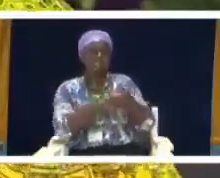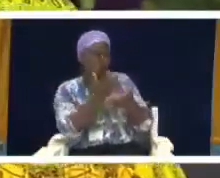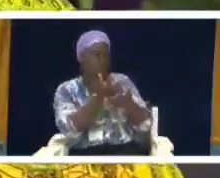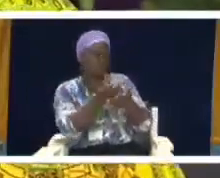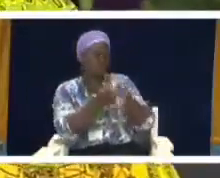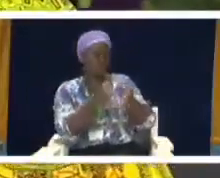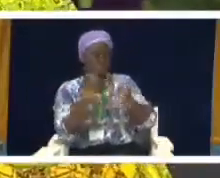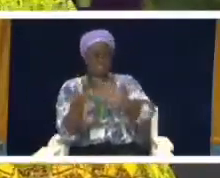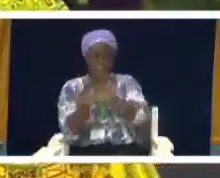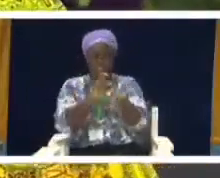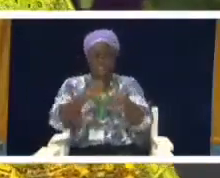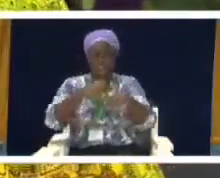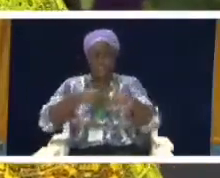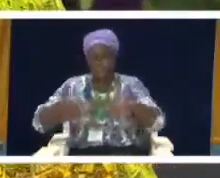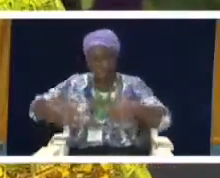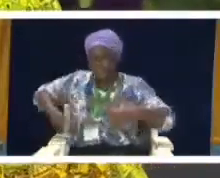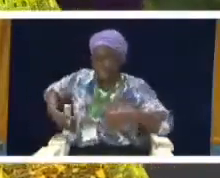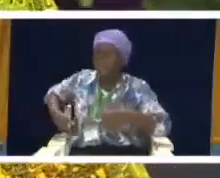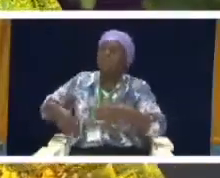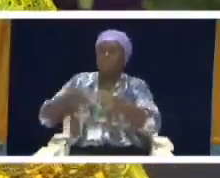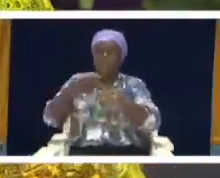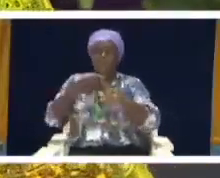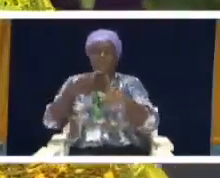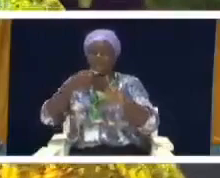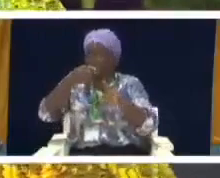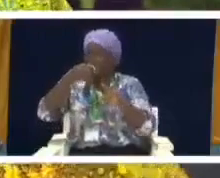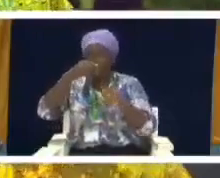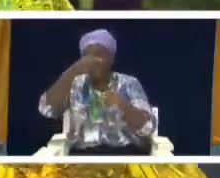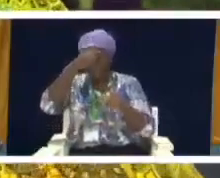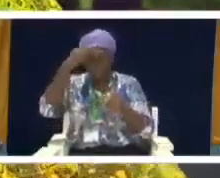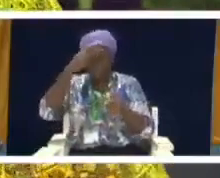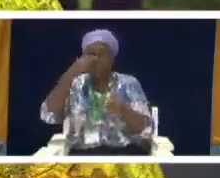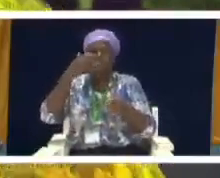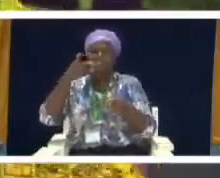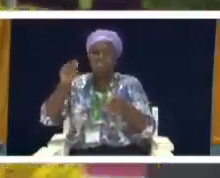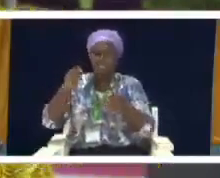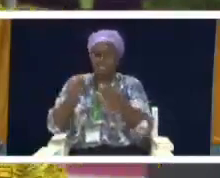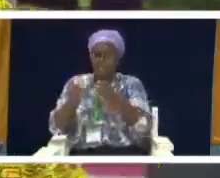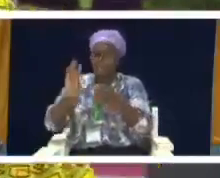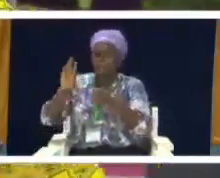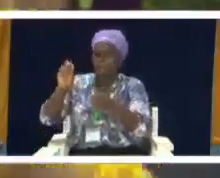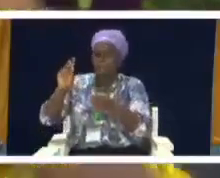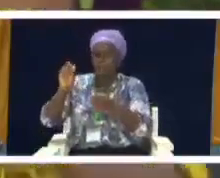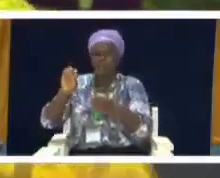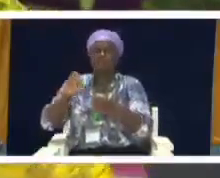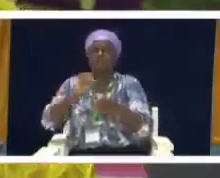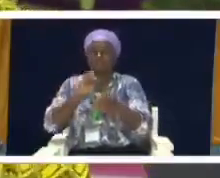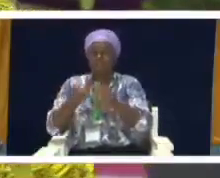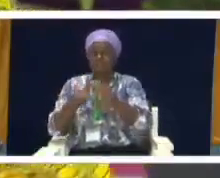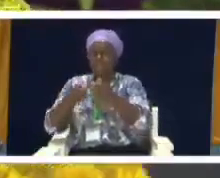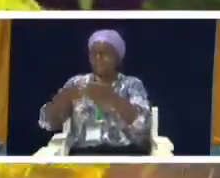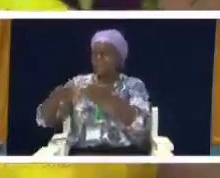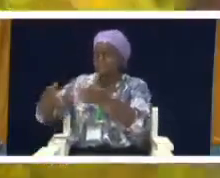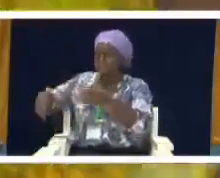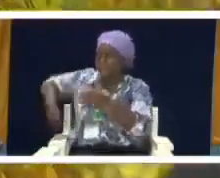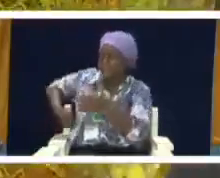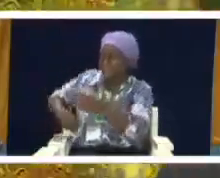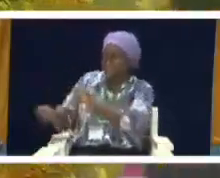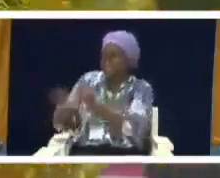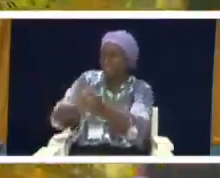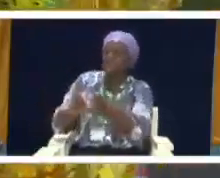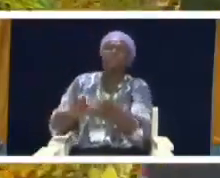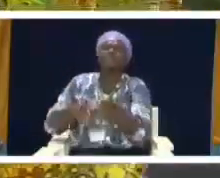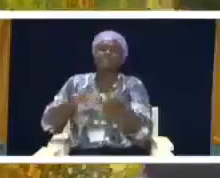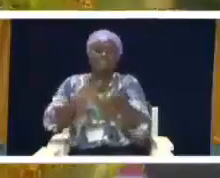shift in my back, because my bone at my back, my spine, bulged out during that sickness. I was there for 1.5 years. And that's how